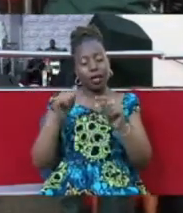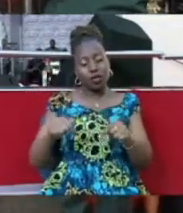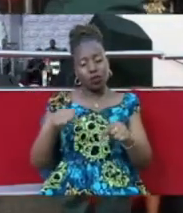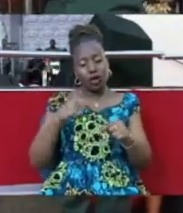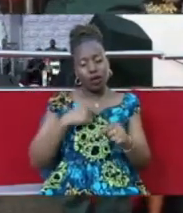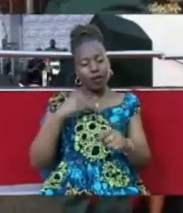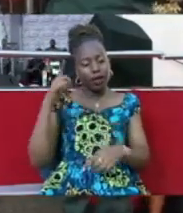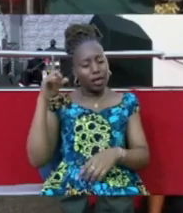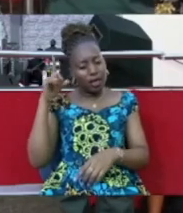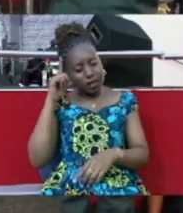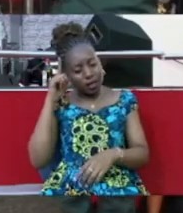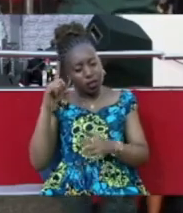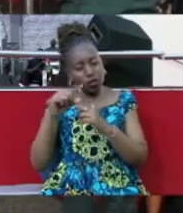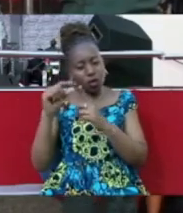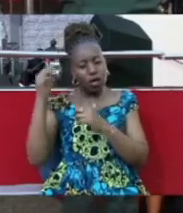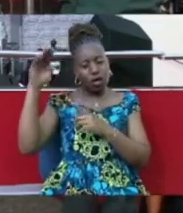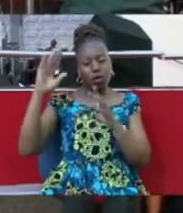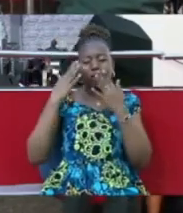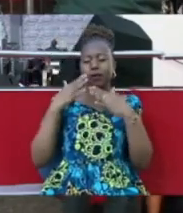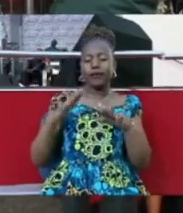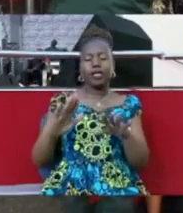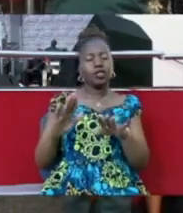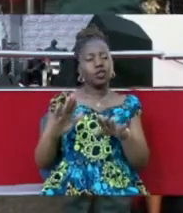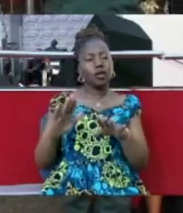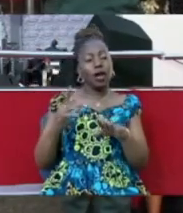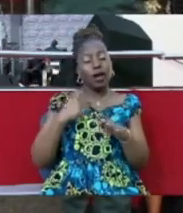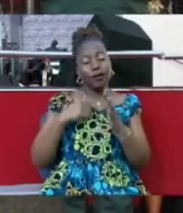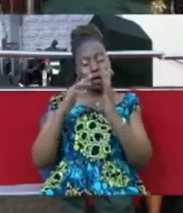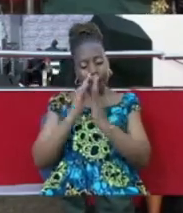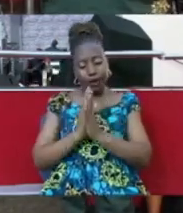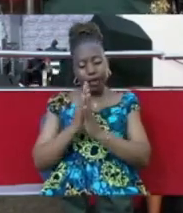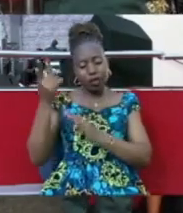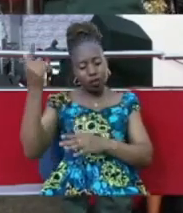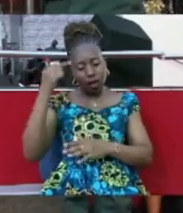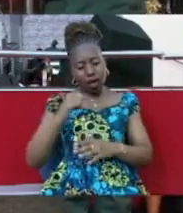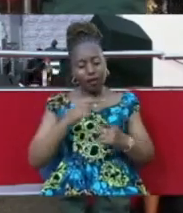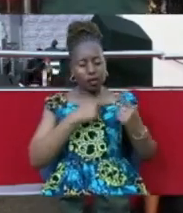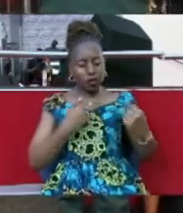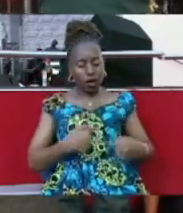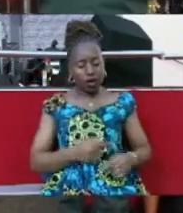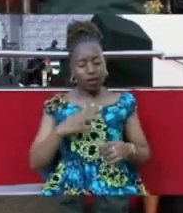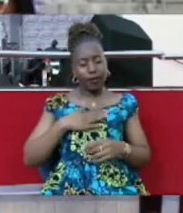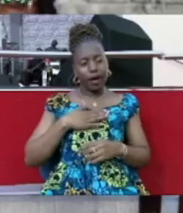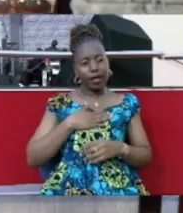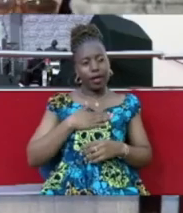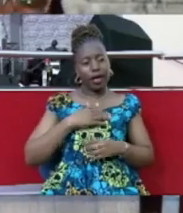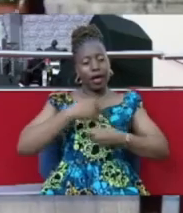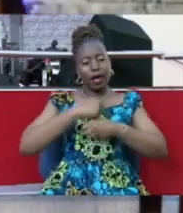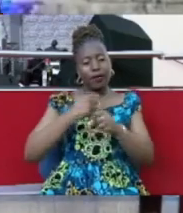your word. I pray that you'd come into my heart and make a habitation in